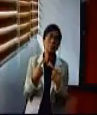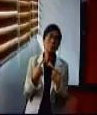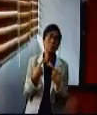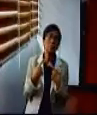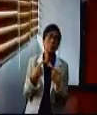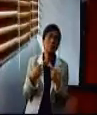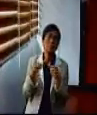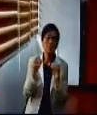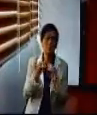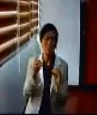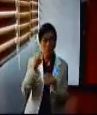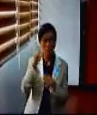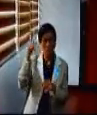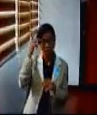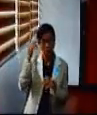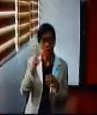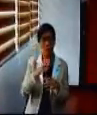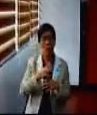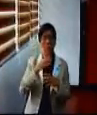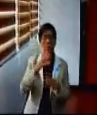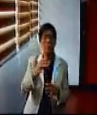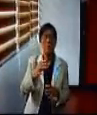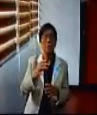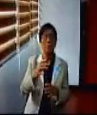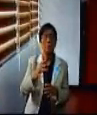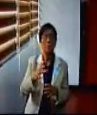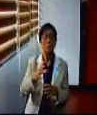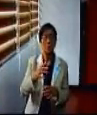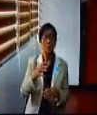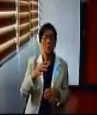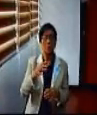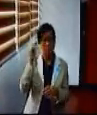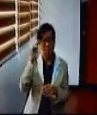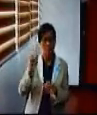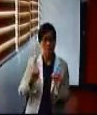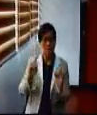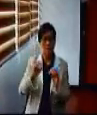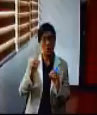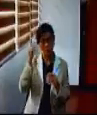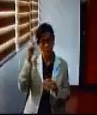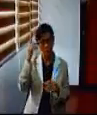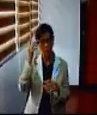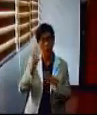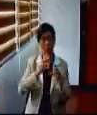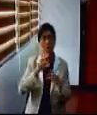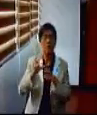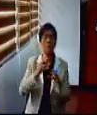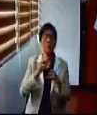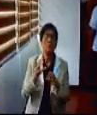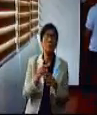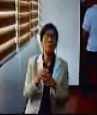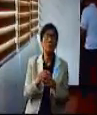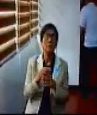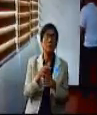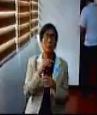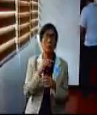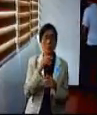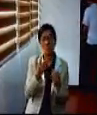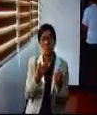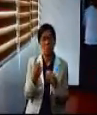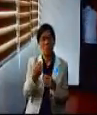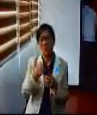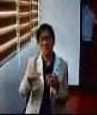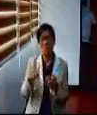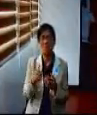non-public commitment, non-public communication, maybe that it's doing some good stuff, but we don't know it.